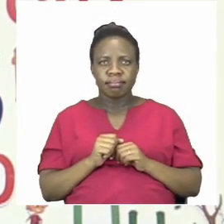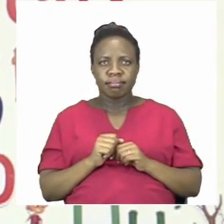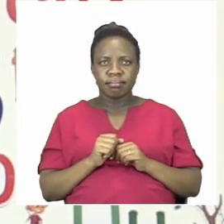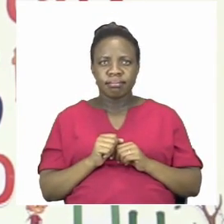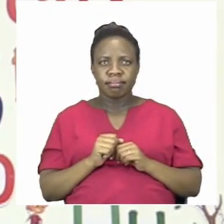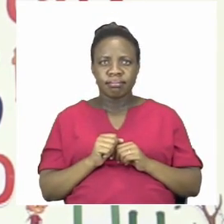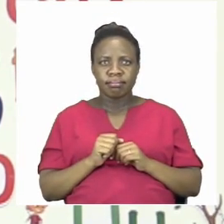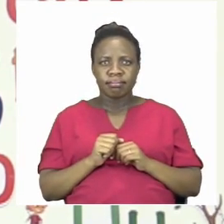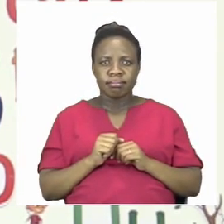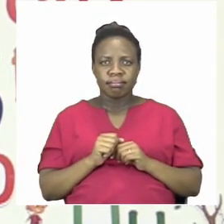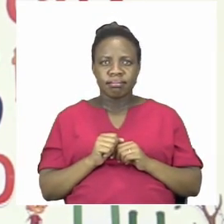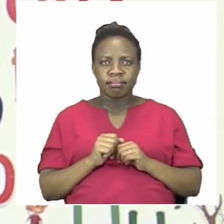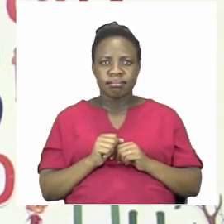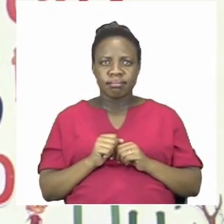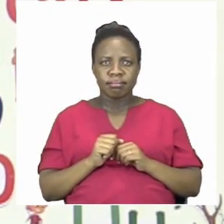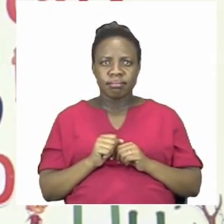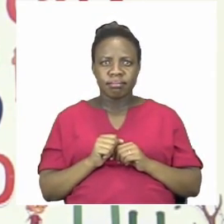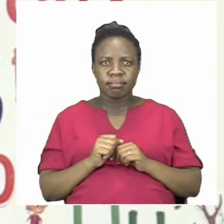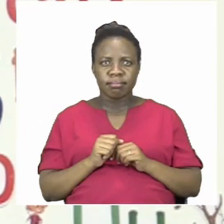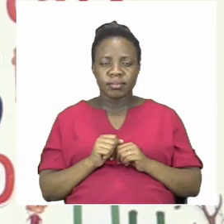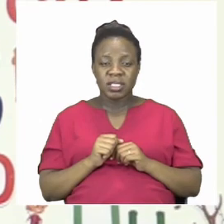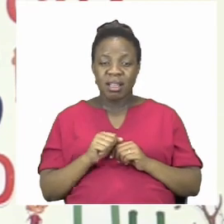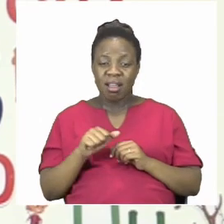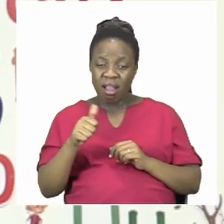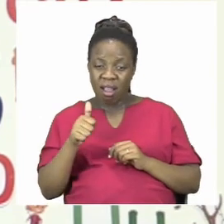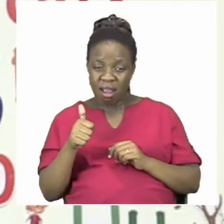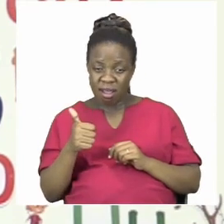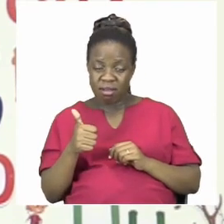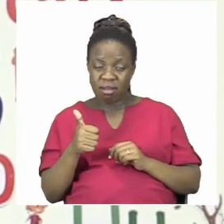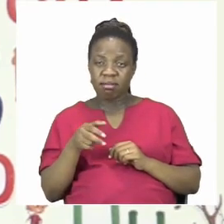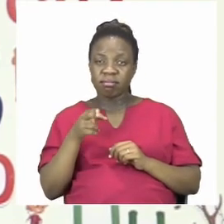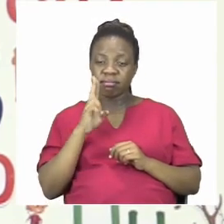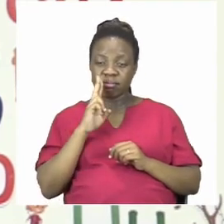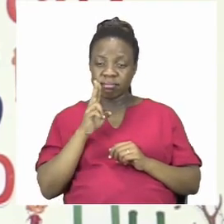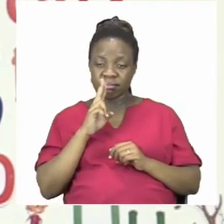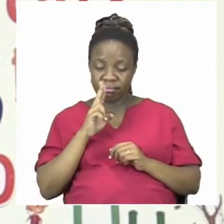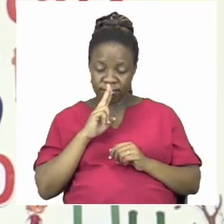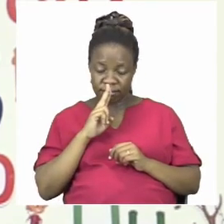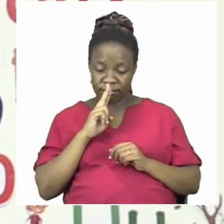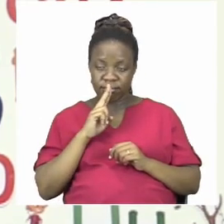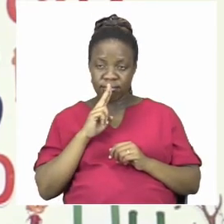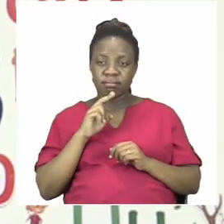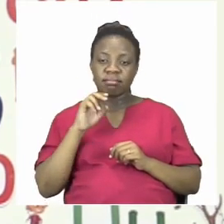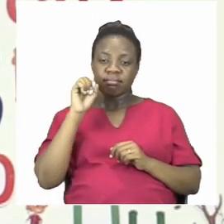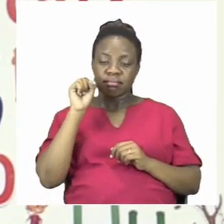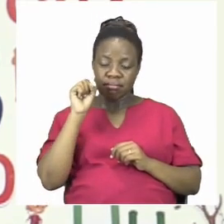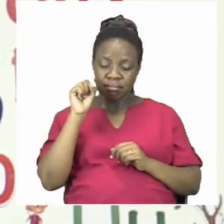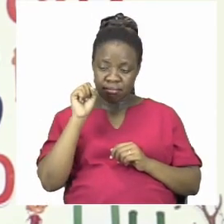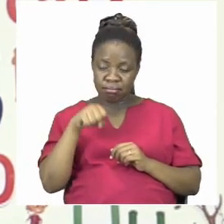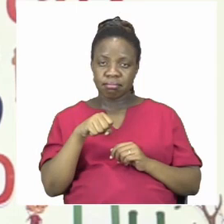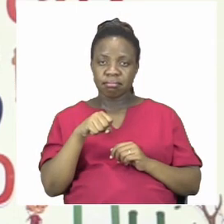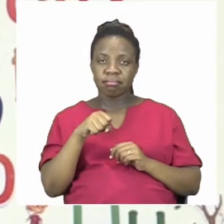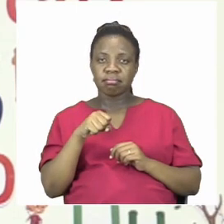see that you have to fill in the rest of the answers that you will get from the questions on top,